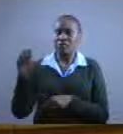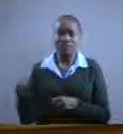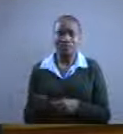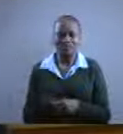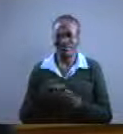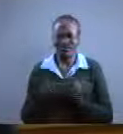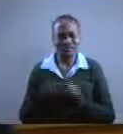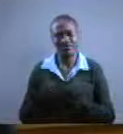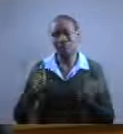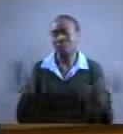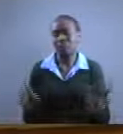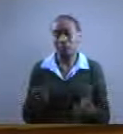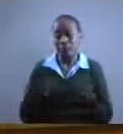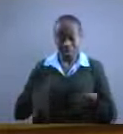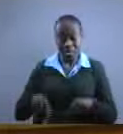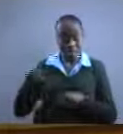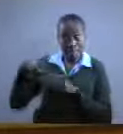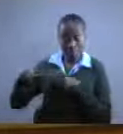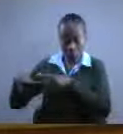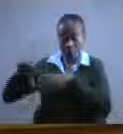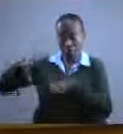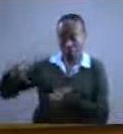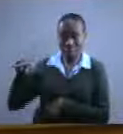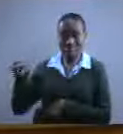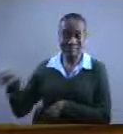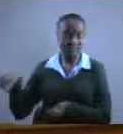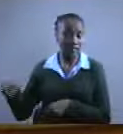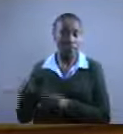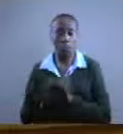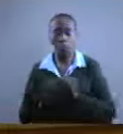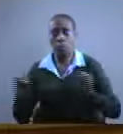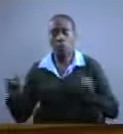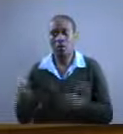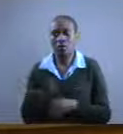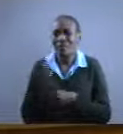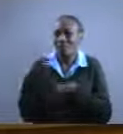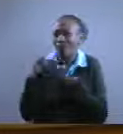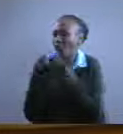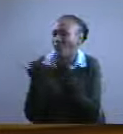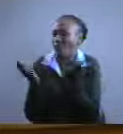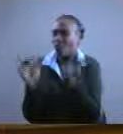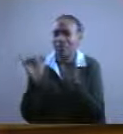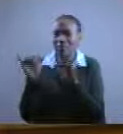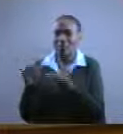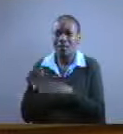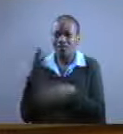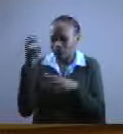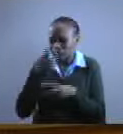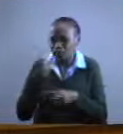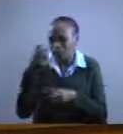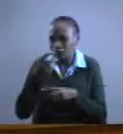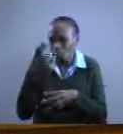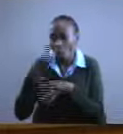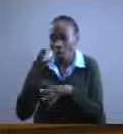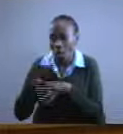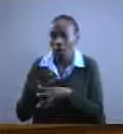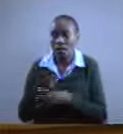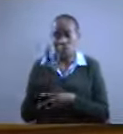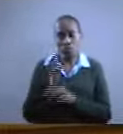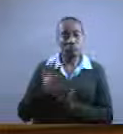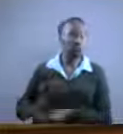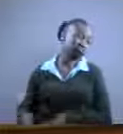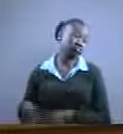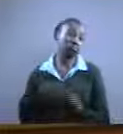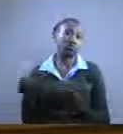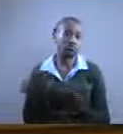hopelessness is so entrenched in that province that for every person looking for work, there are 2 people that have given up looking. When